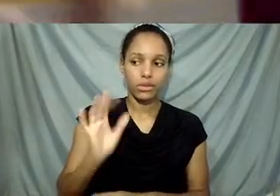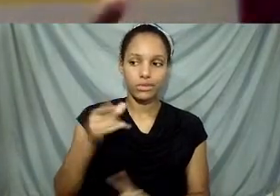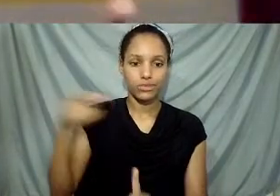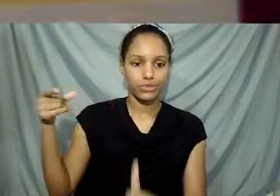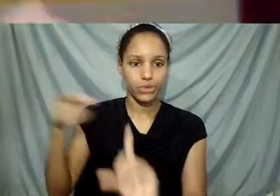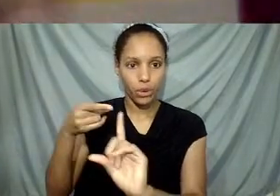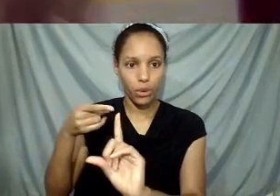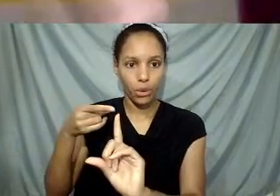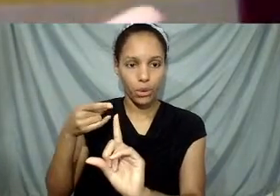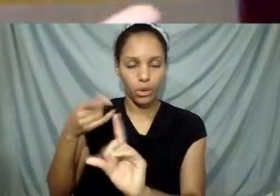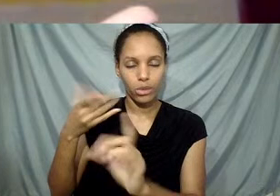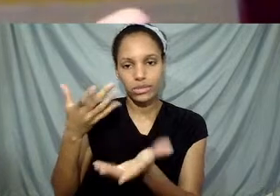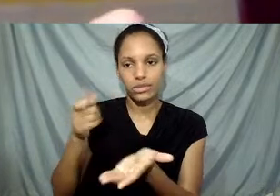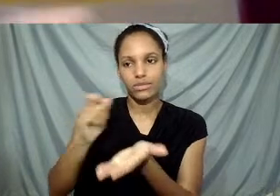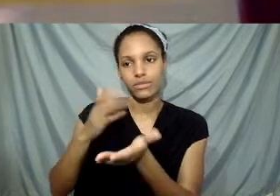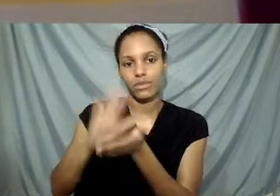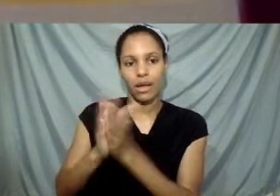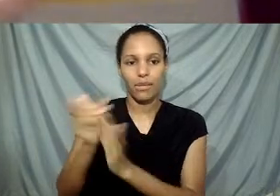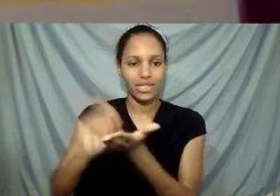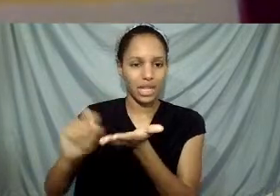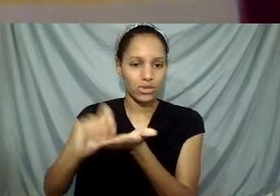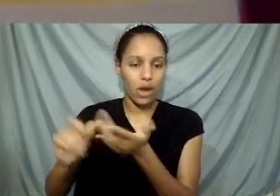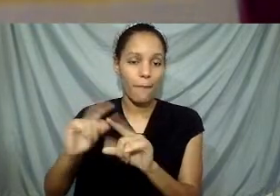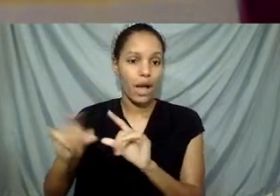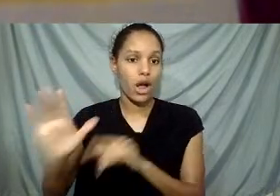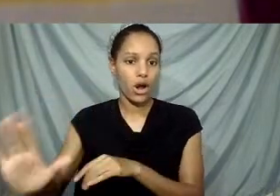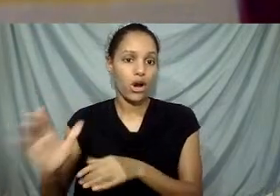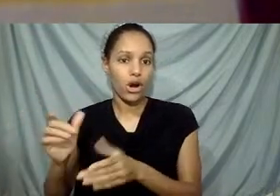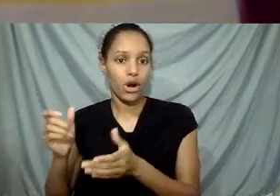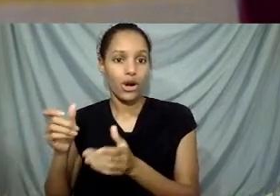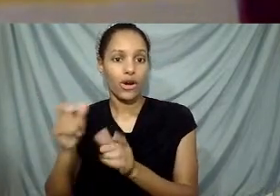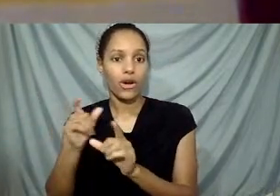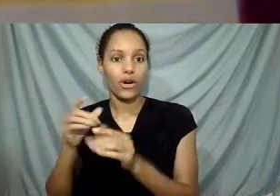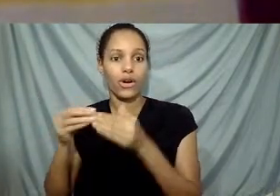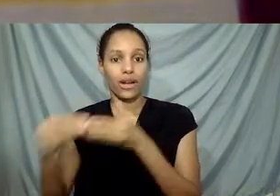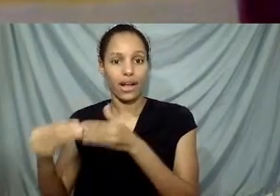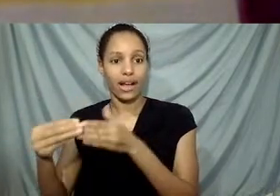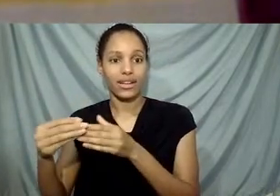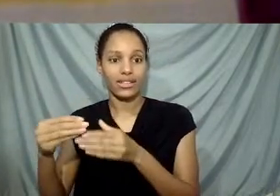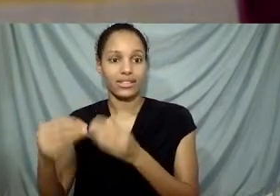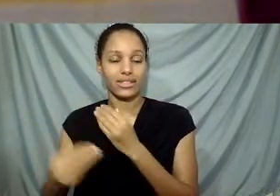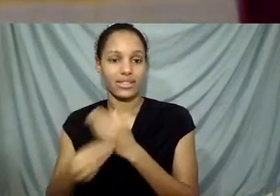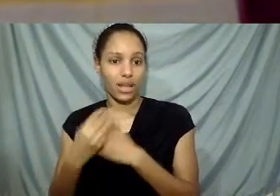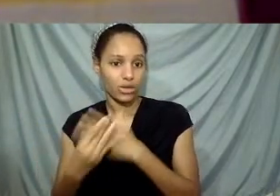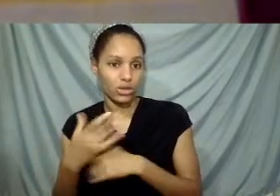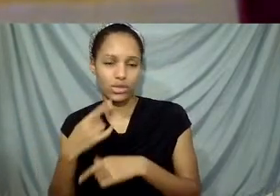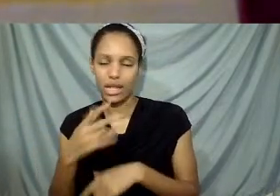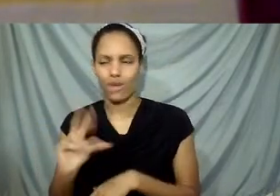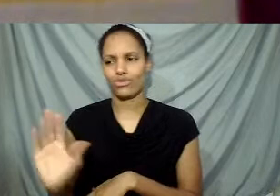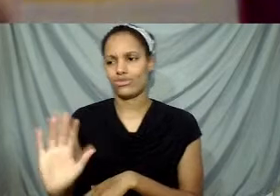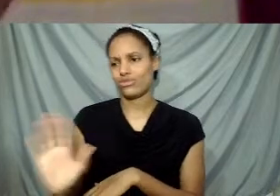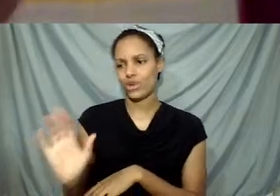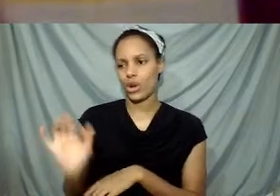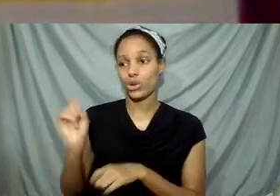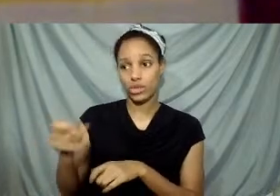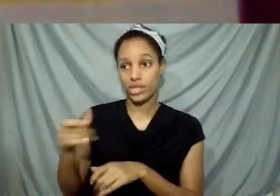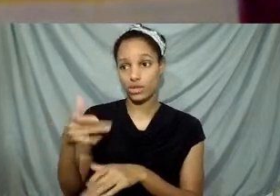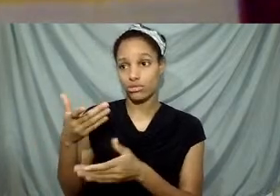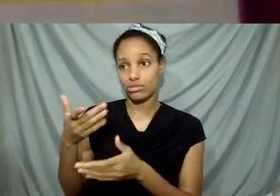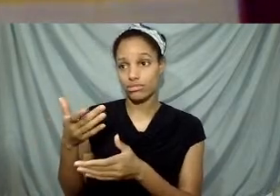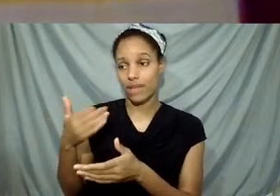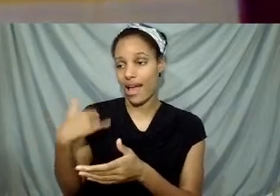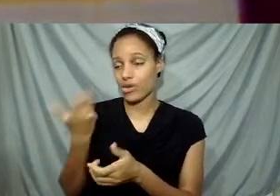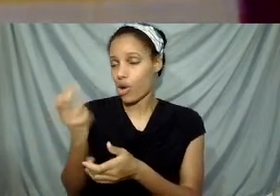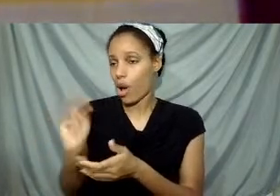to be a secretary, but the guidance counselor said, "Oh no, honey, you need to have a secretary." So the guidance counselor helped